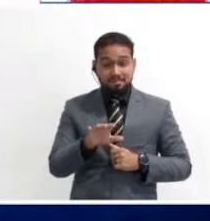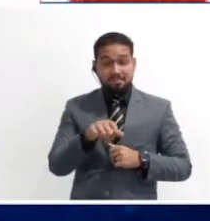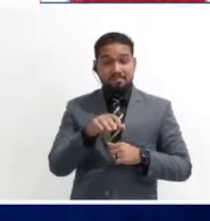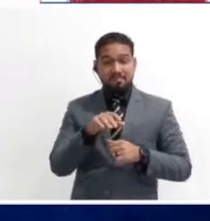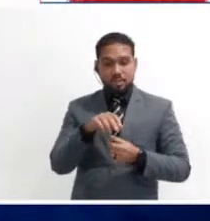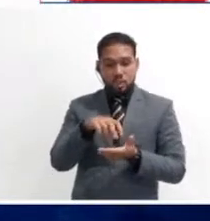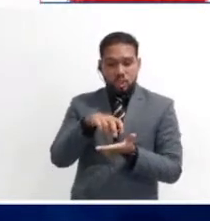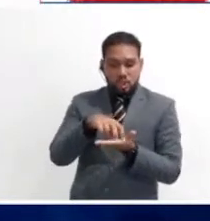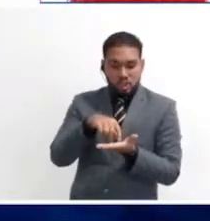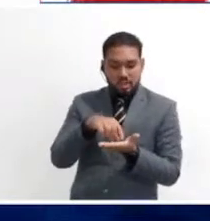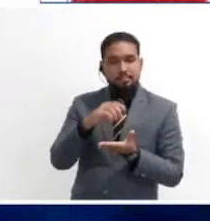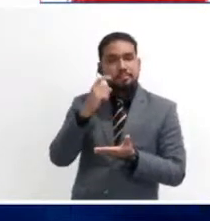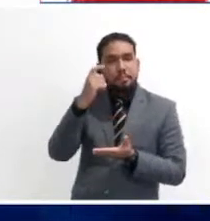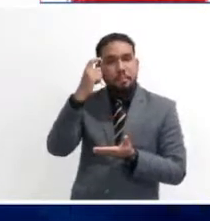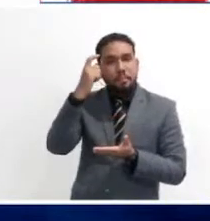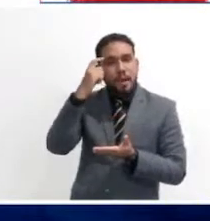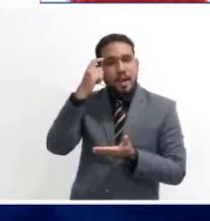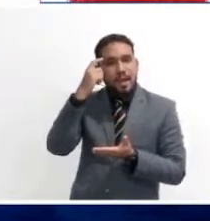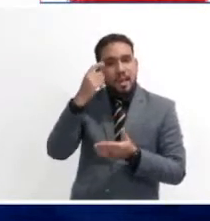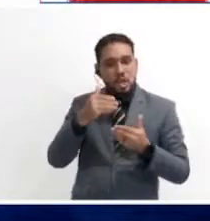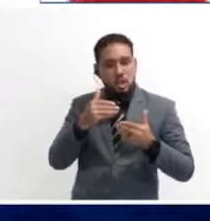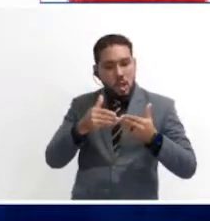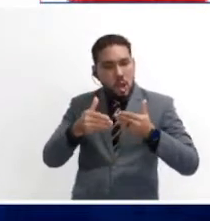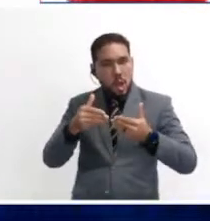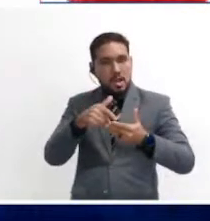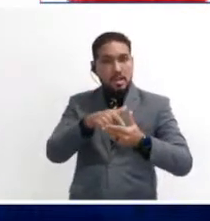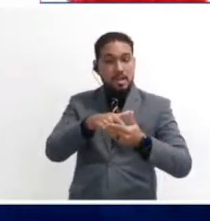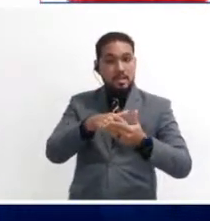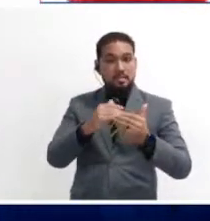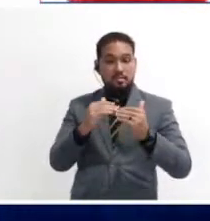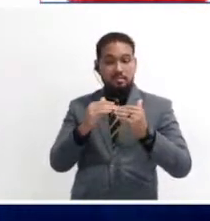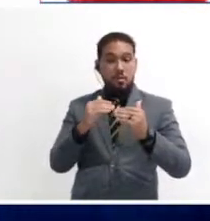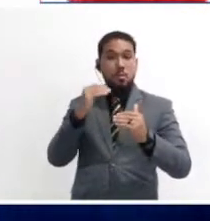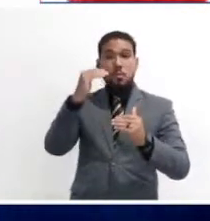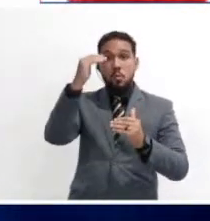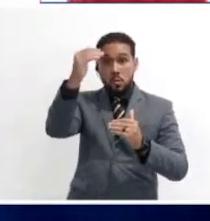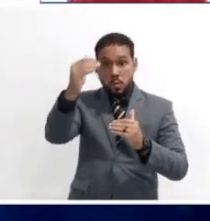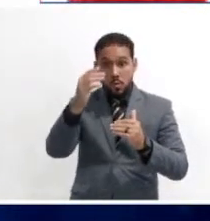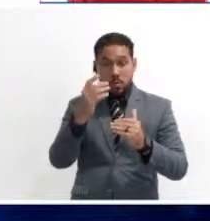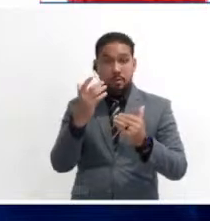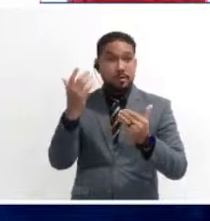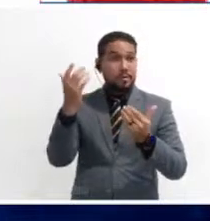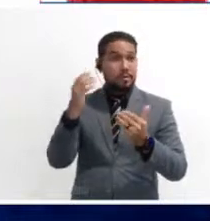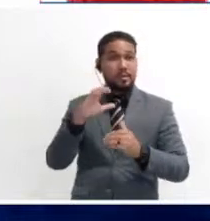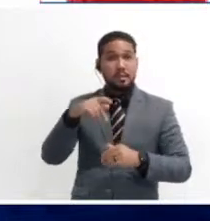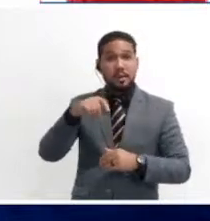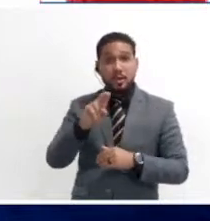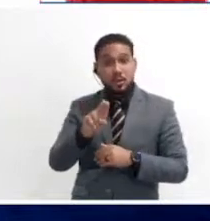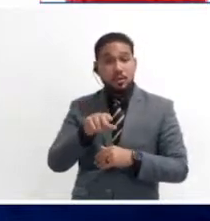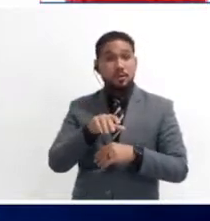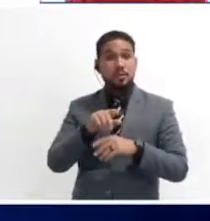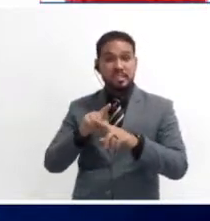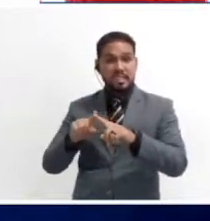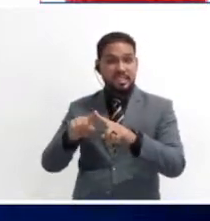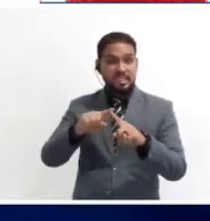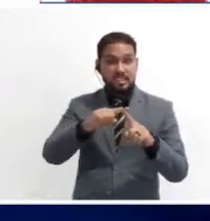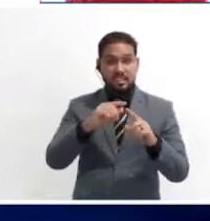and I'm talking about like the most advanced GPUs and CPUs and things that might go into artificial intelligence